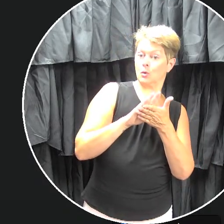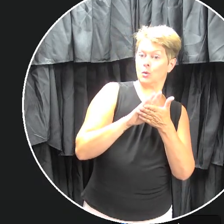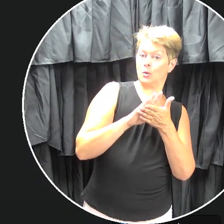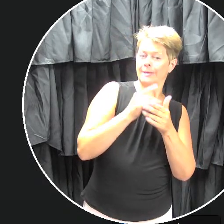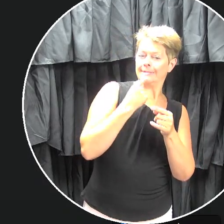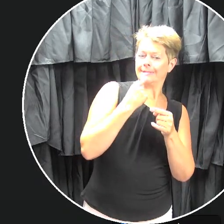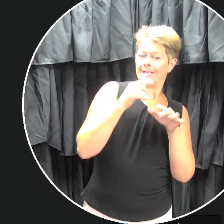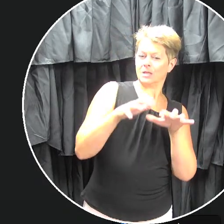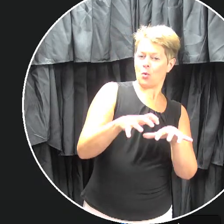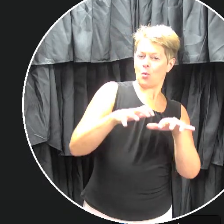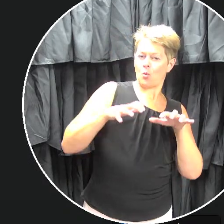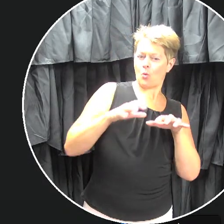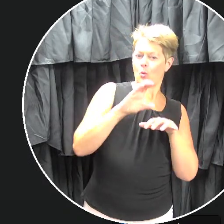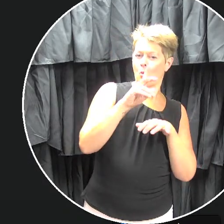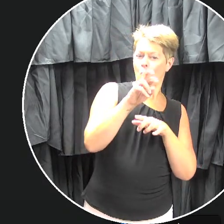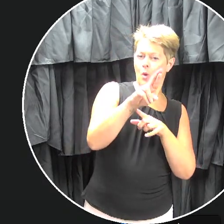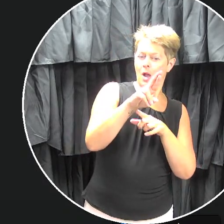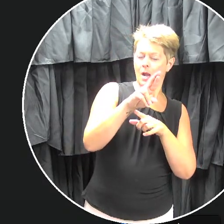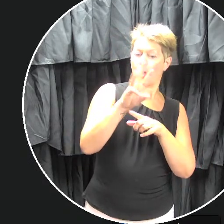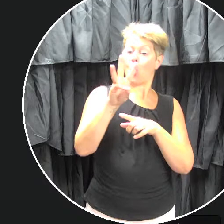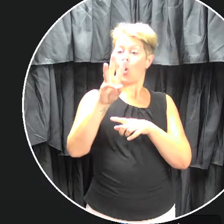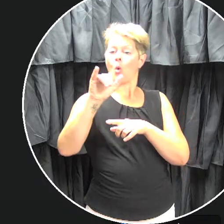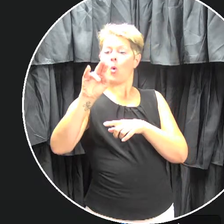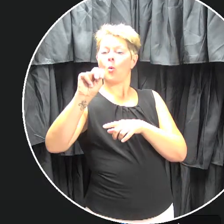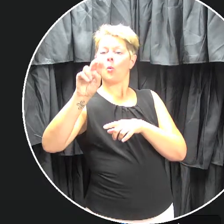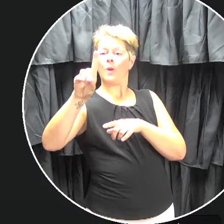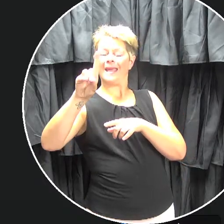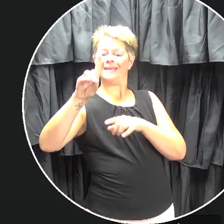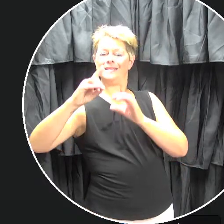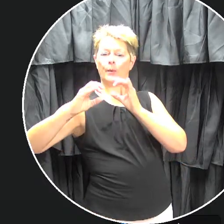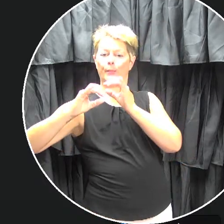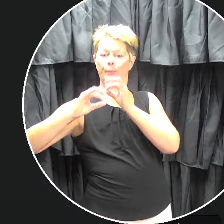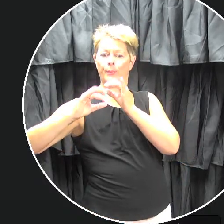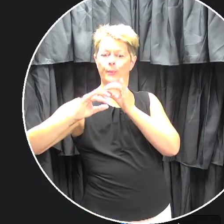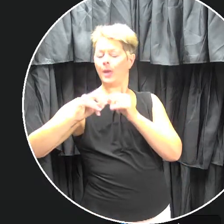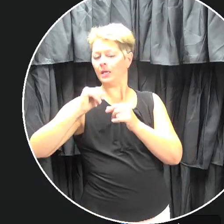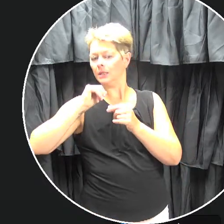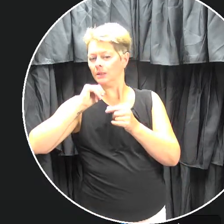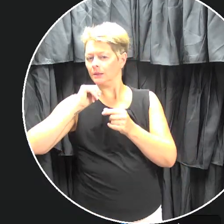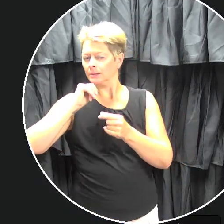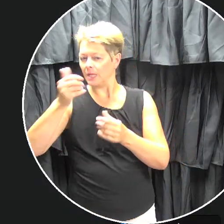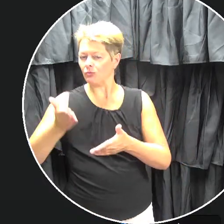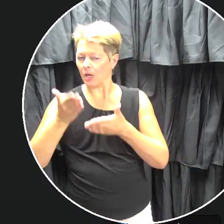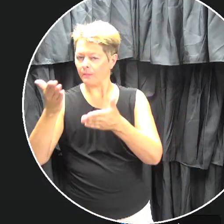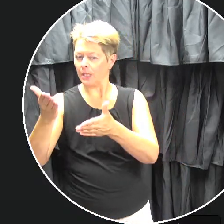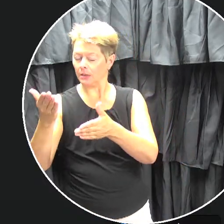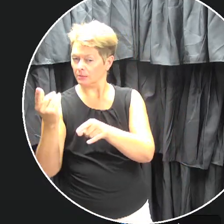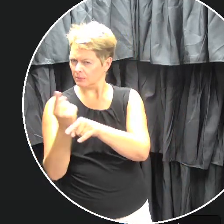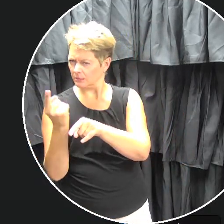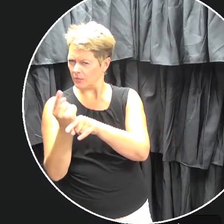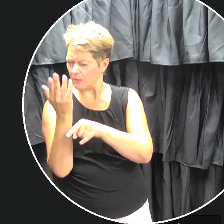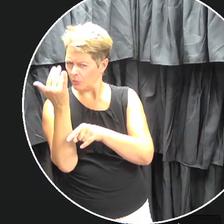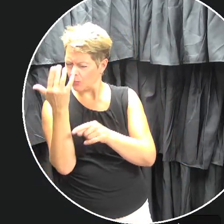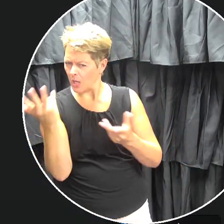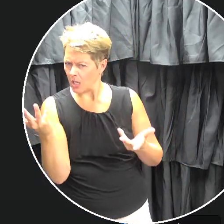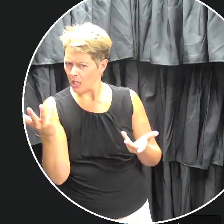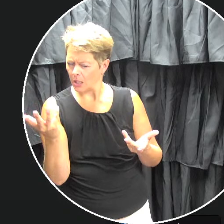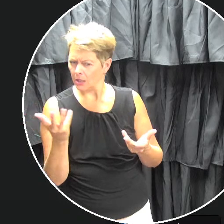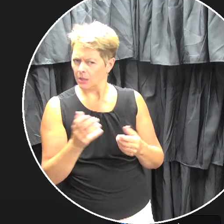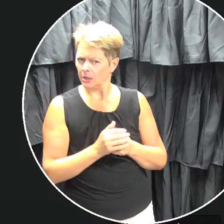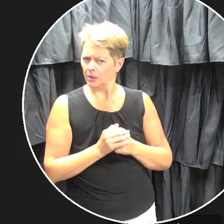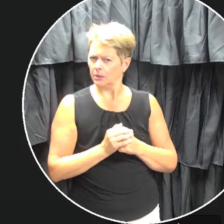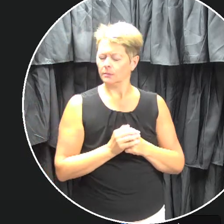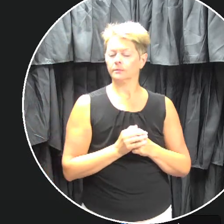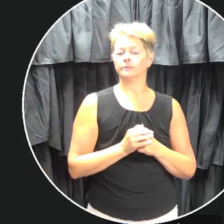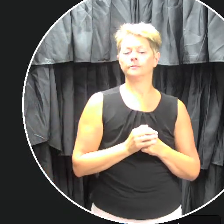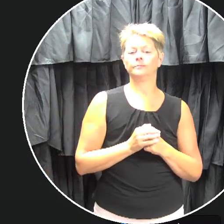against choir and wind instruments. I wonder if you could talk about why those two things, choir and wind instruments, are being